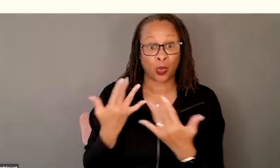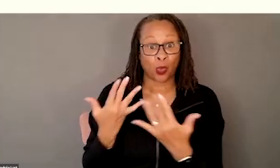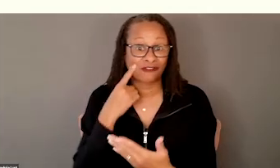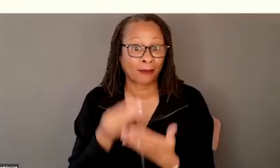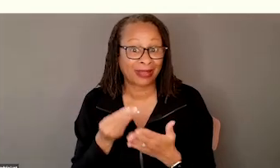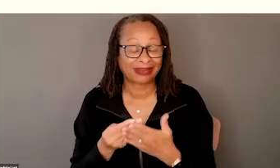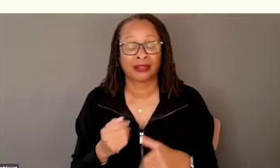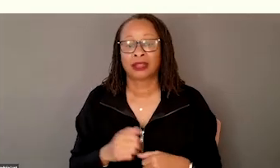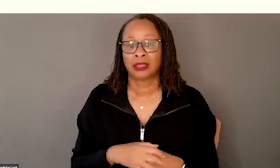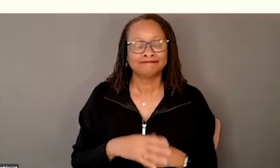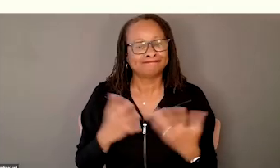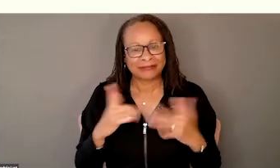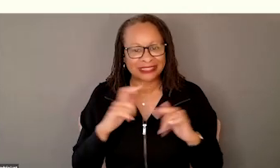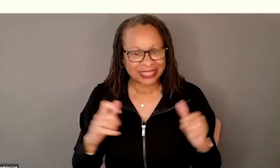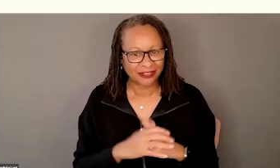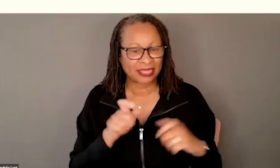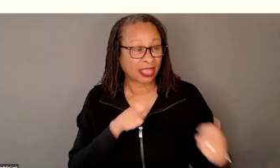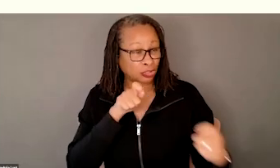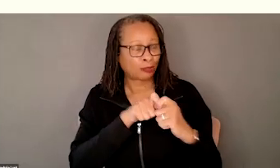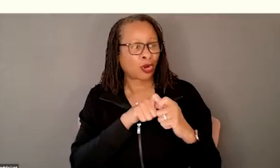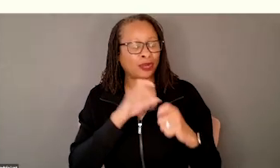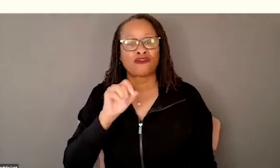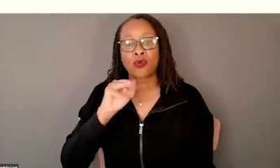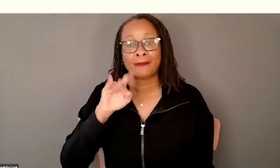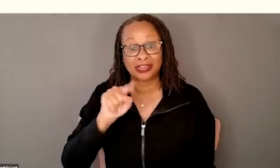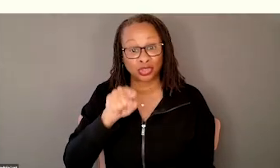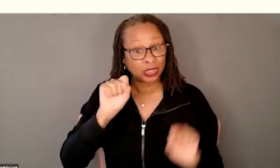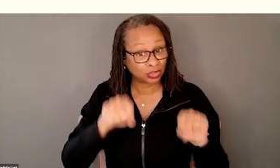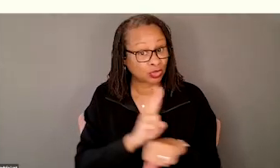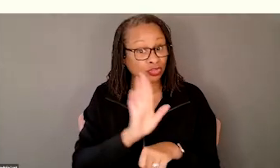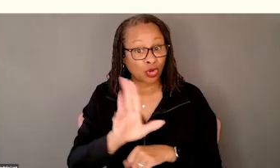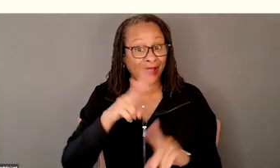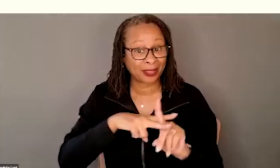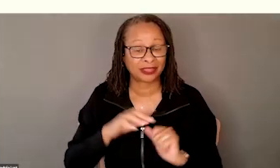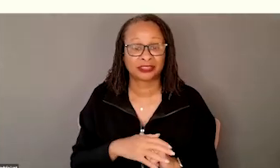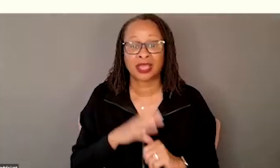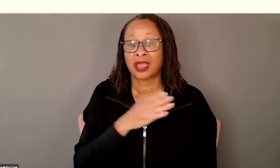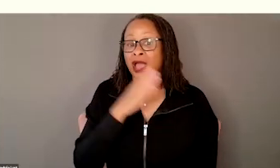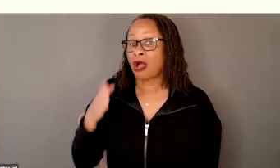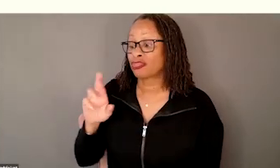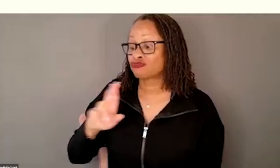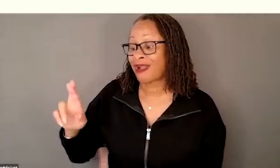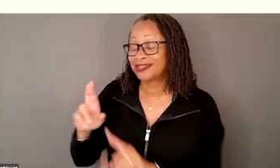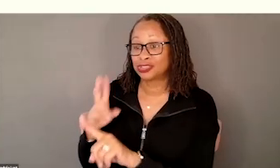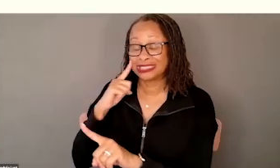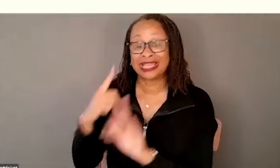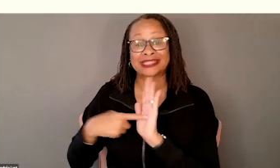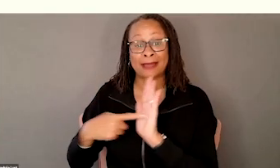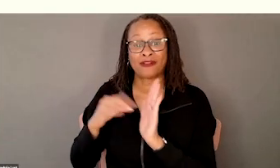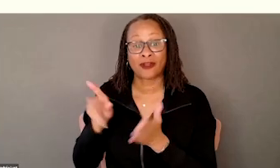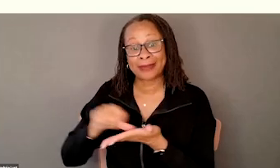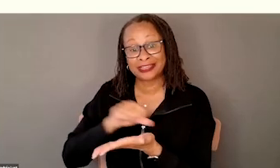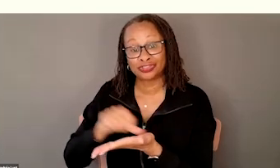the perfect format that you can use in your core application. And then on the right side, we have an example of a page